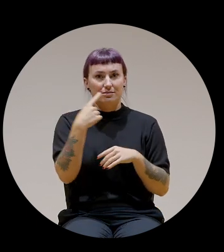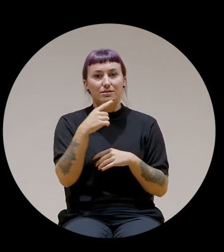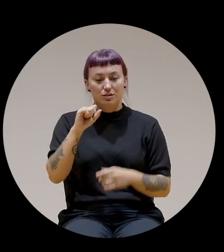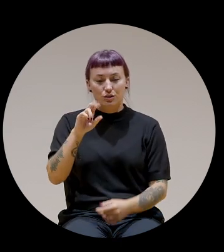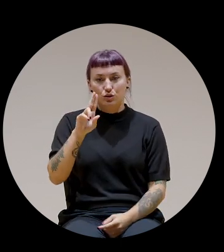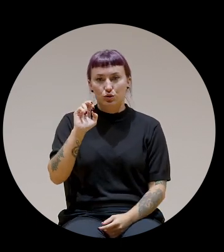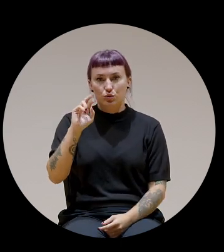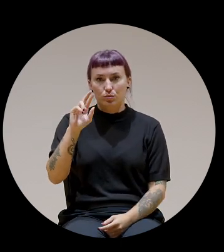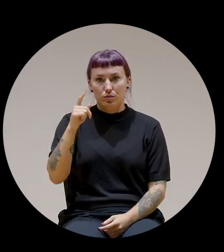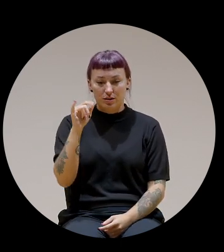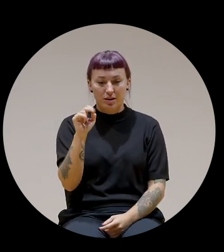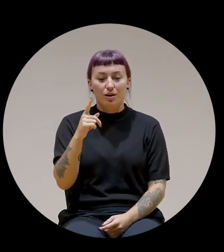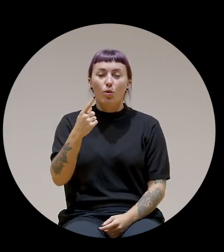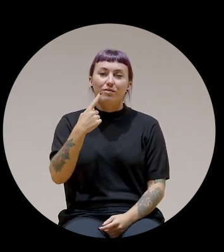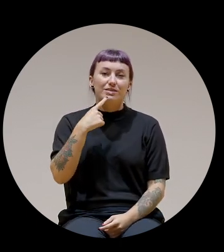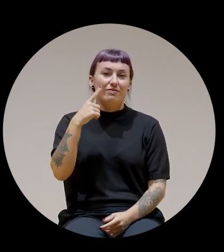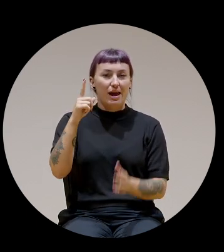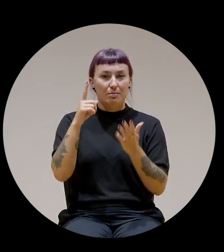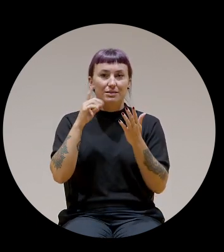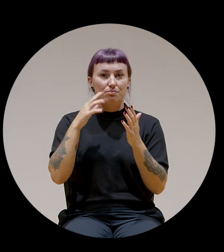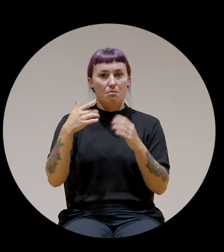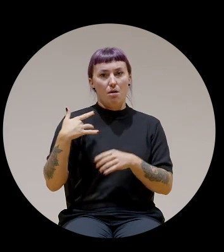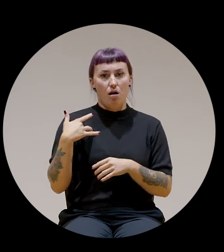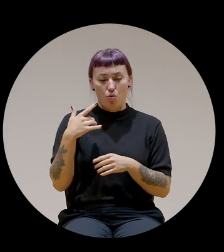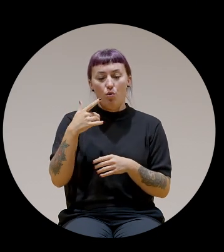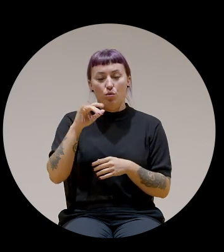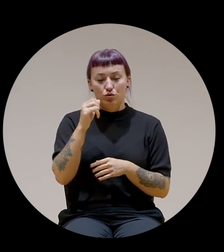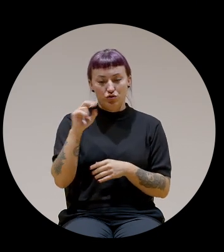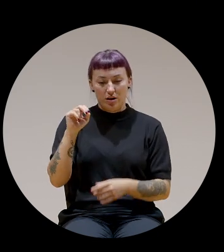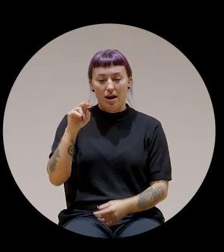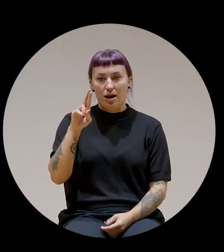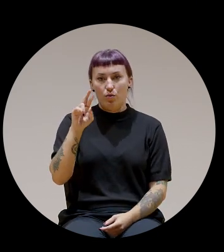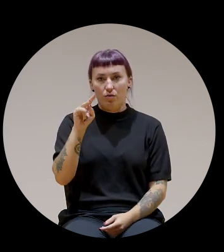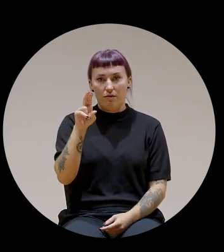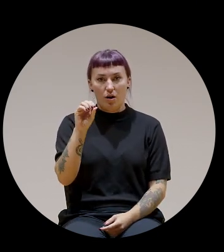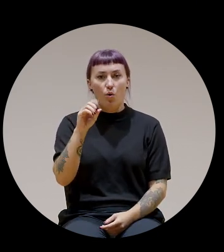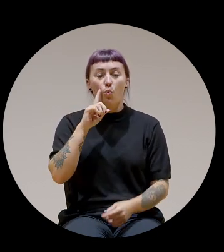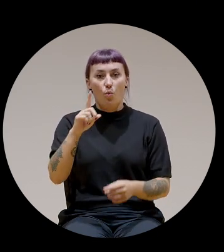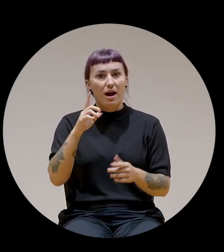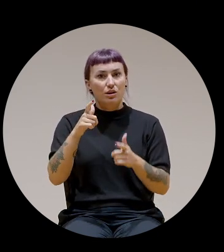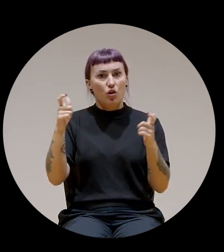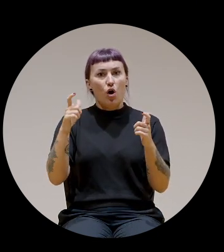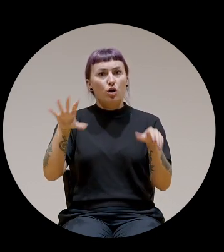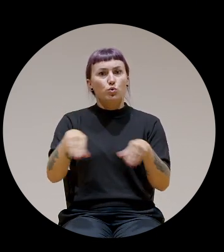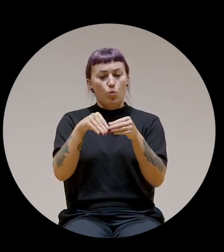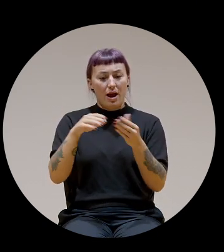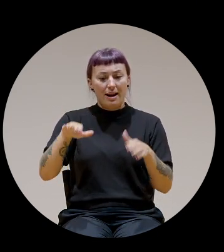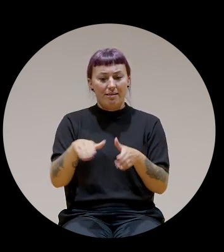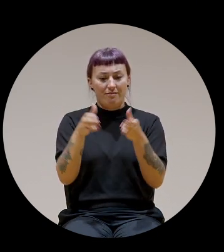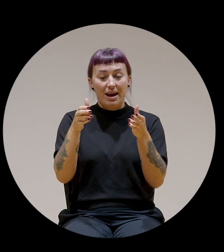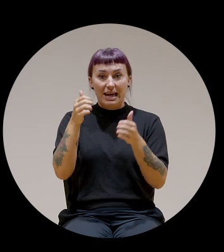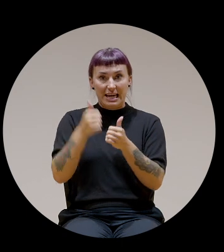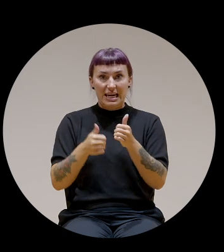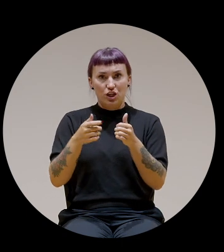one of his favorite models, Jim Romero, is holding a pretty large wedding vase in his hand there. And out of each